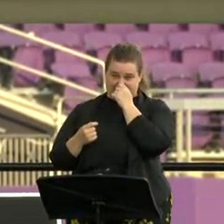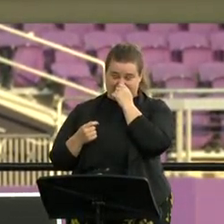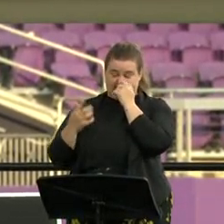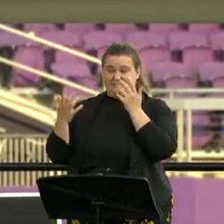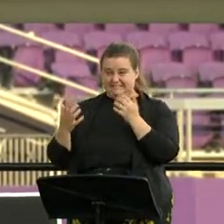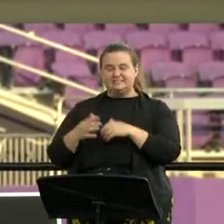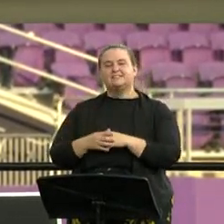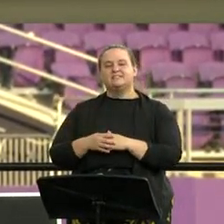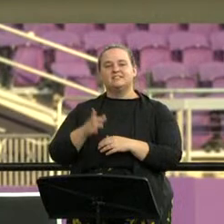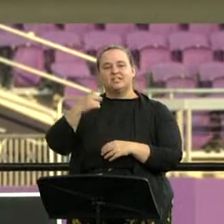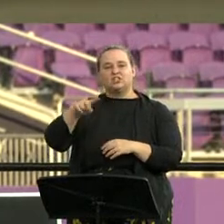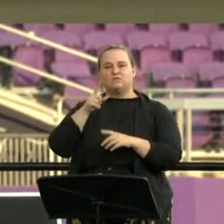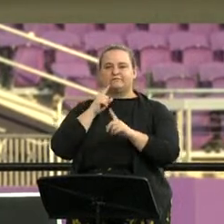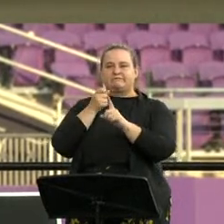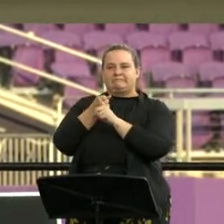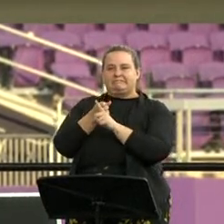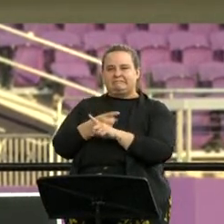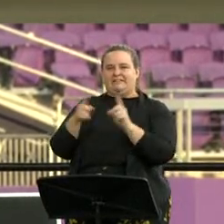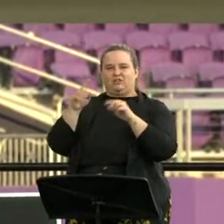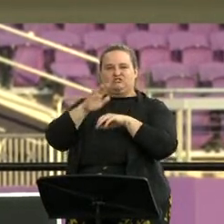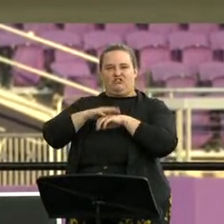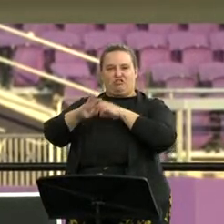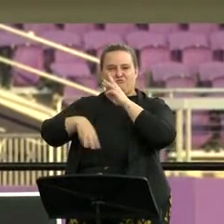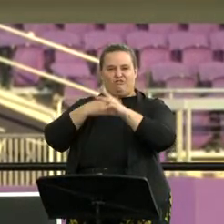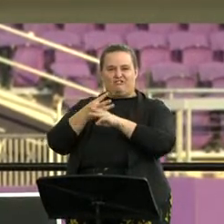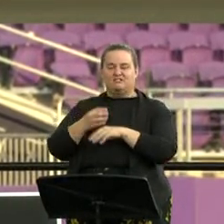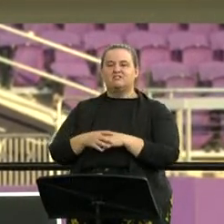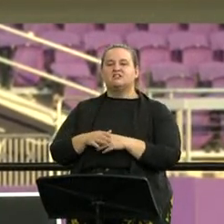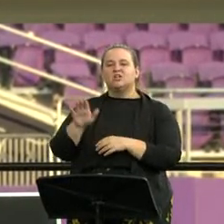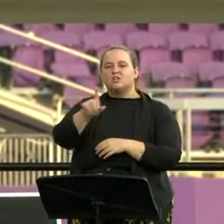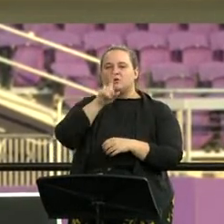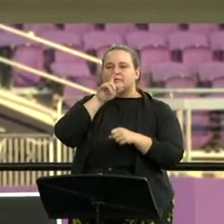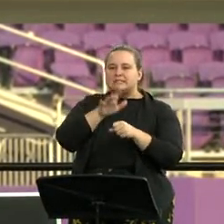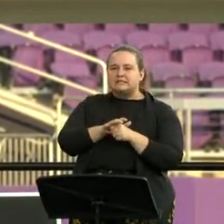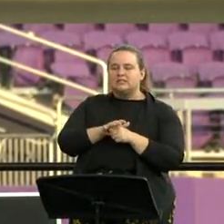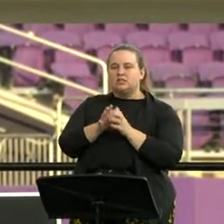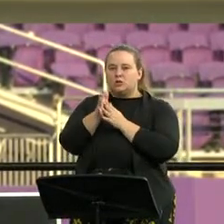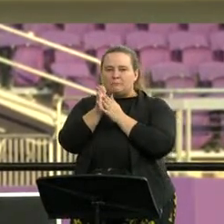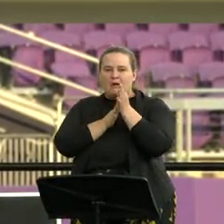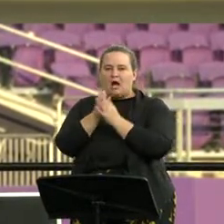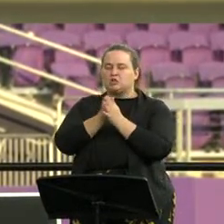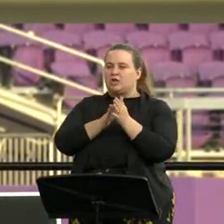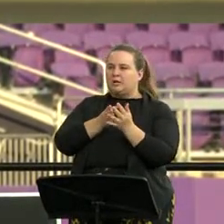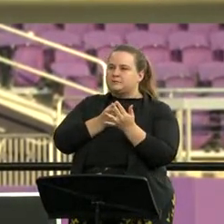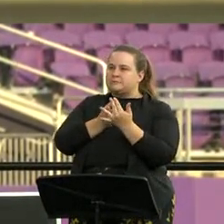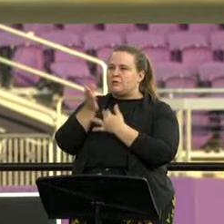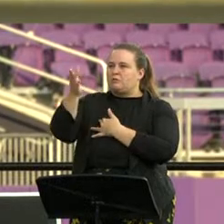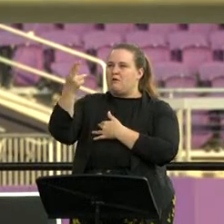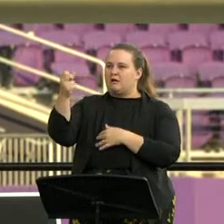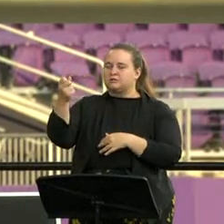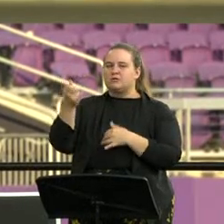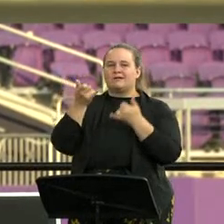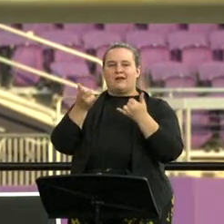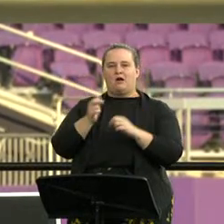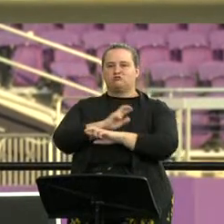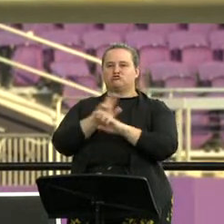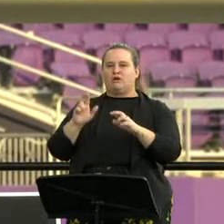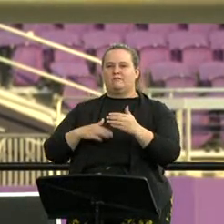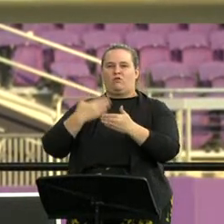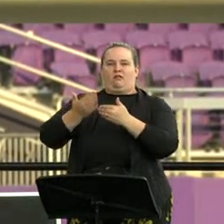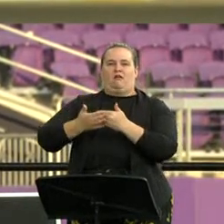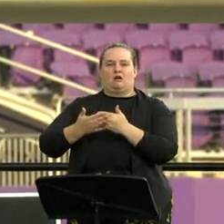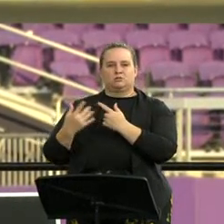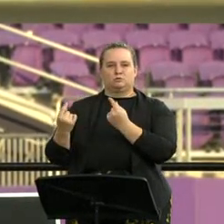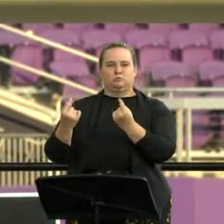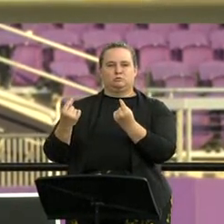And you have made a difference. That dedication, that drive that got you through high school has prepared you for your next